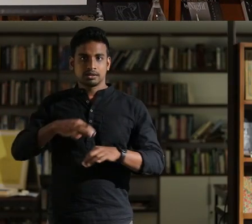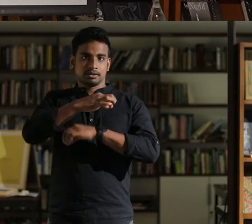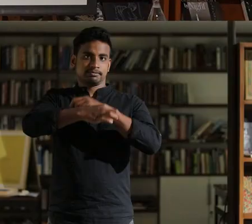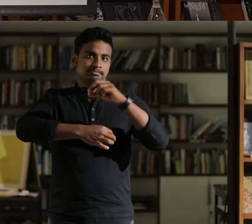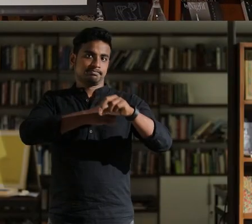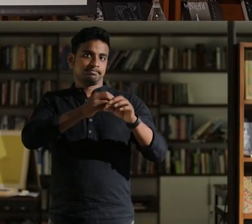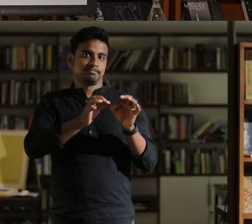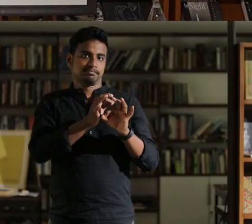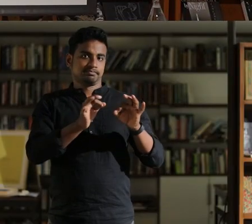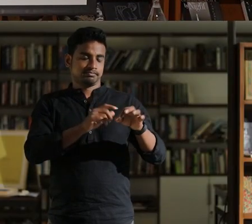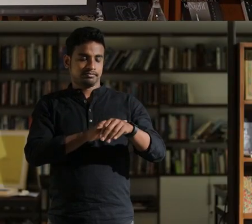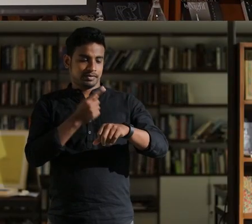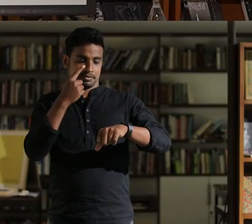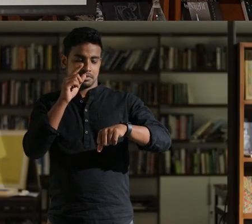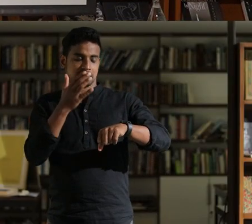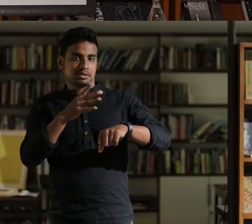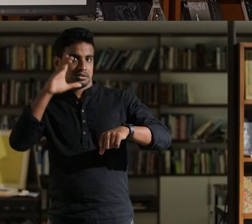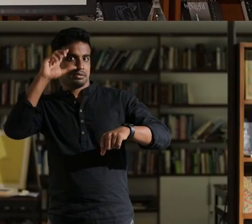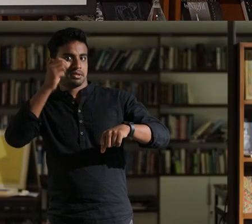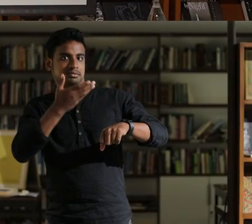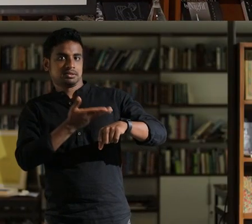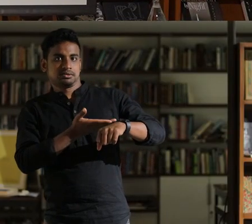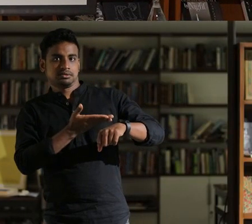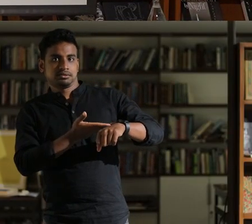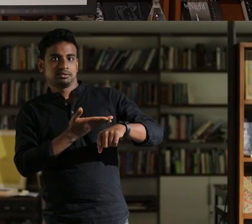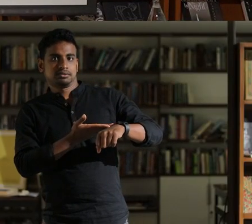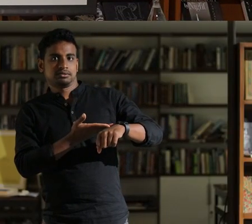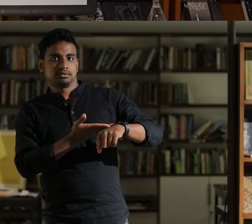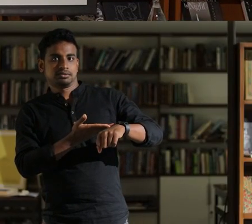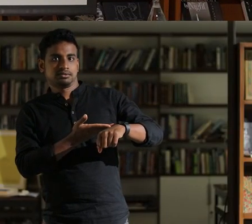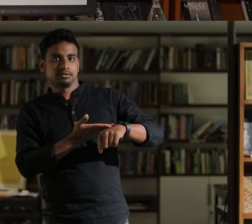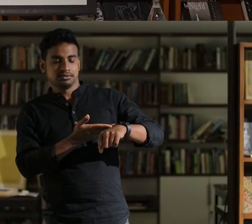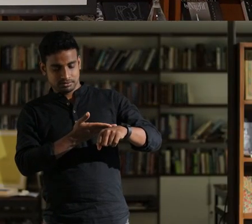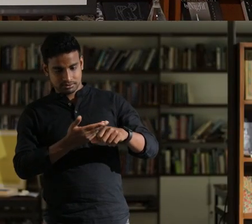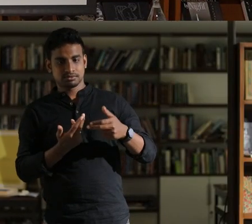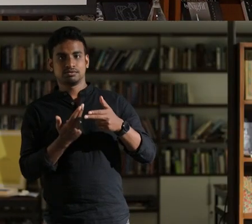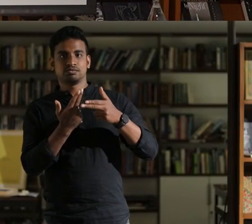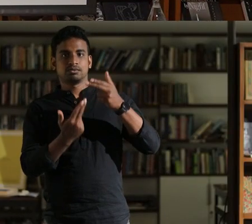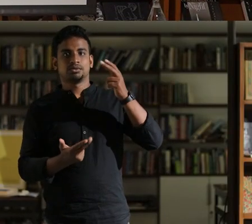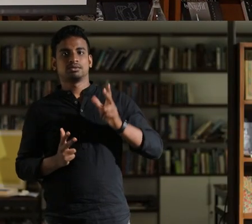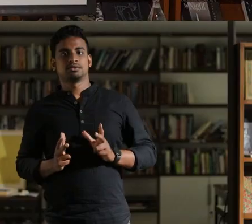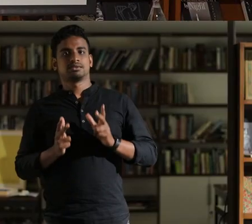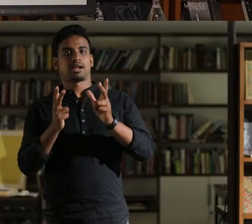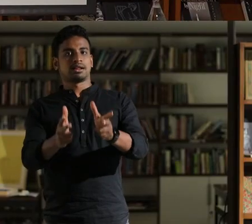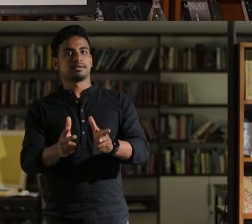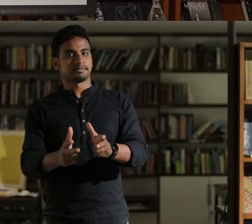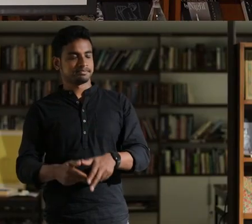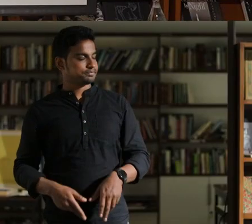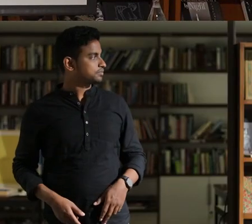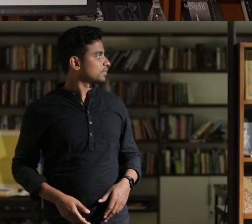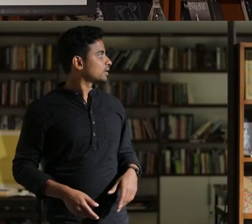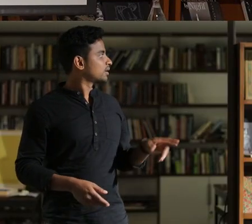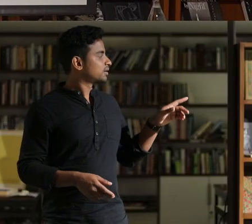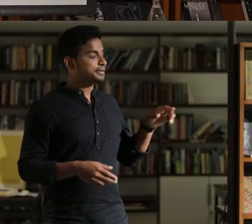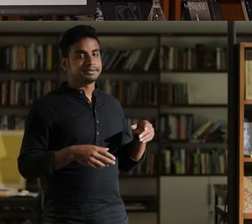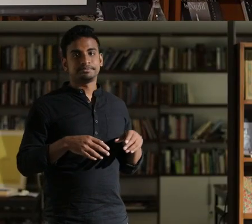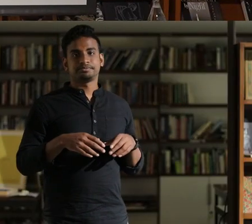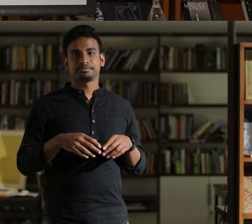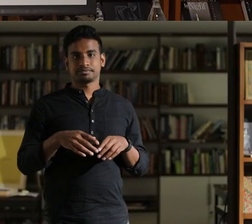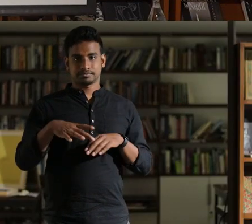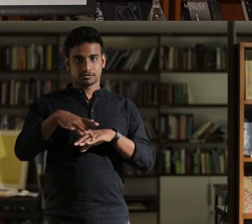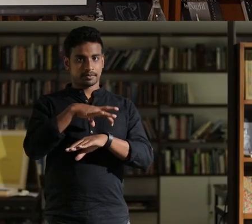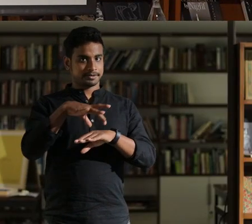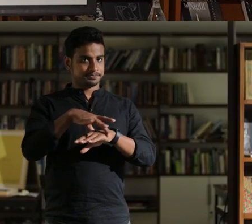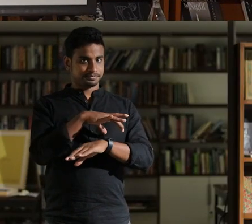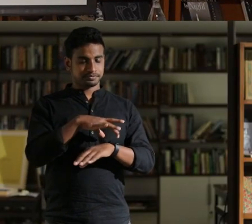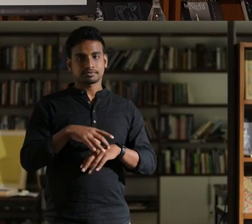stories of this and what it means to them, and where they, it's all associated connections to this object. The chappals